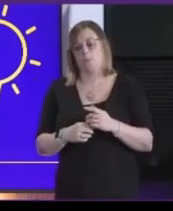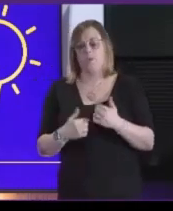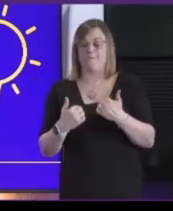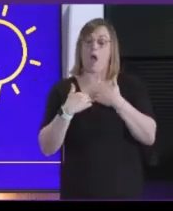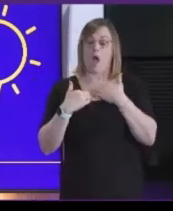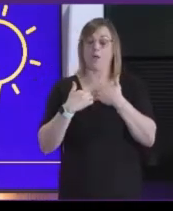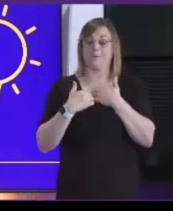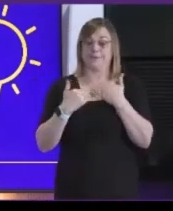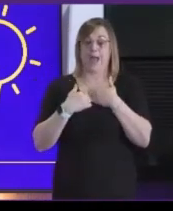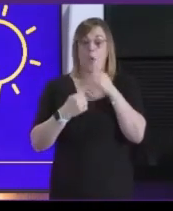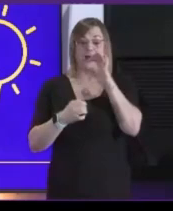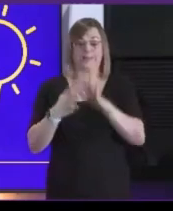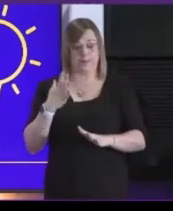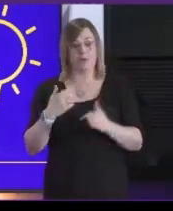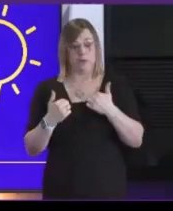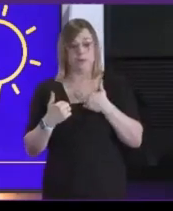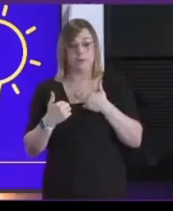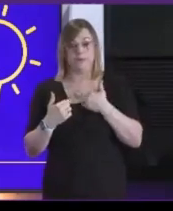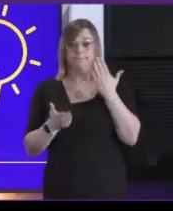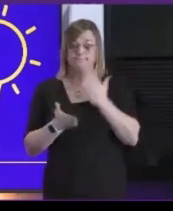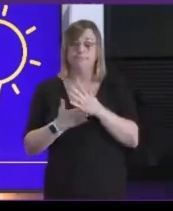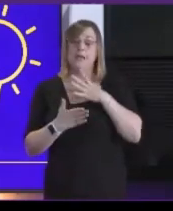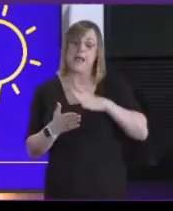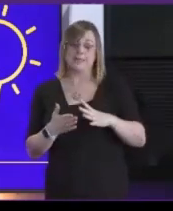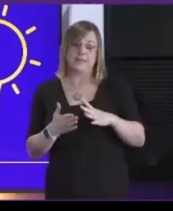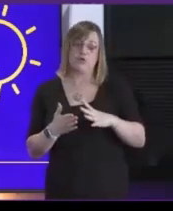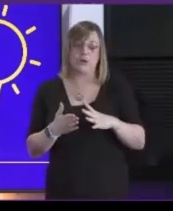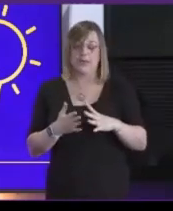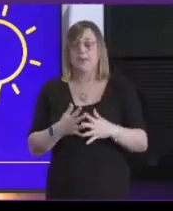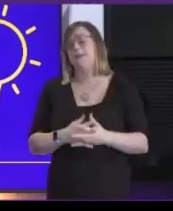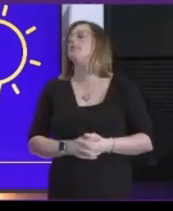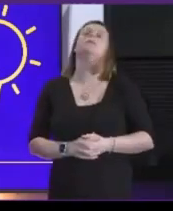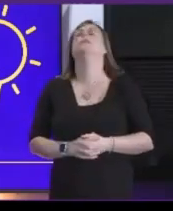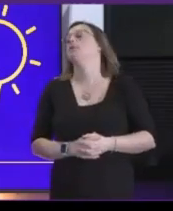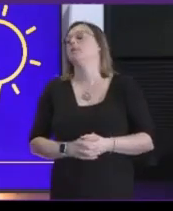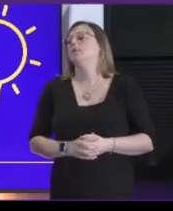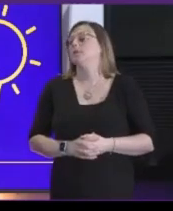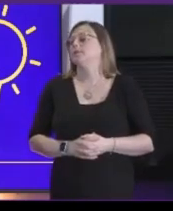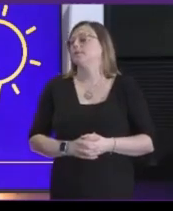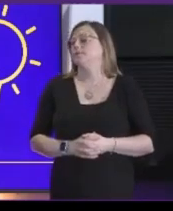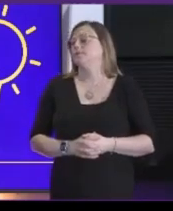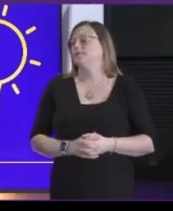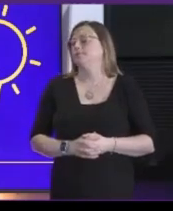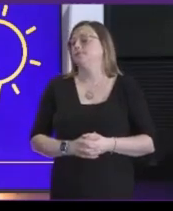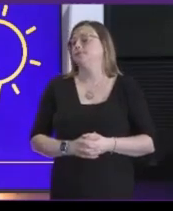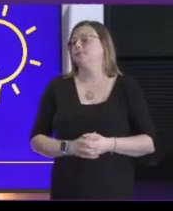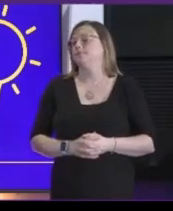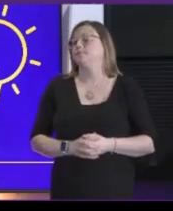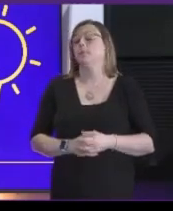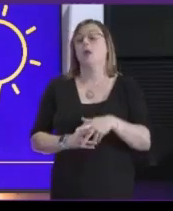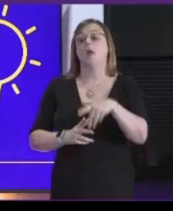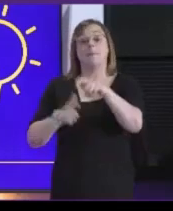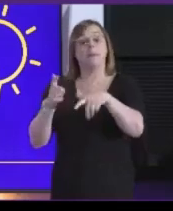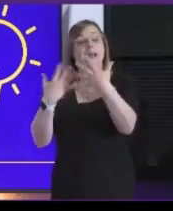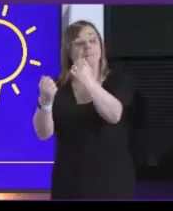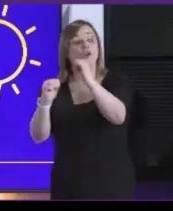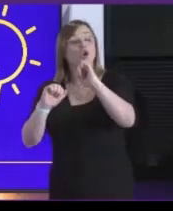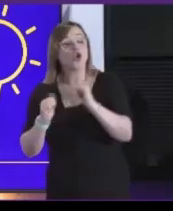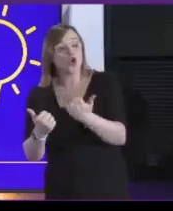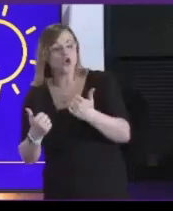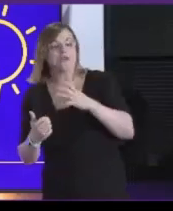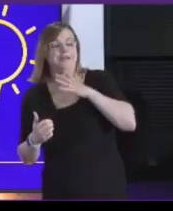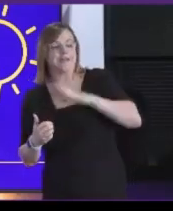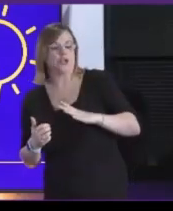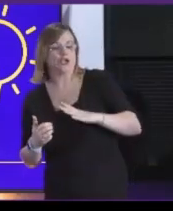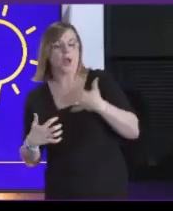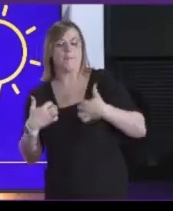us, our experience is that it has been necessary, because good intentions and motivation can only bring you